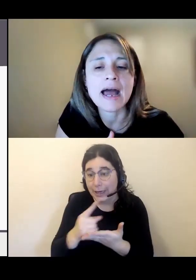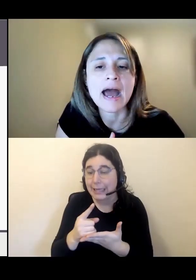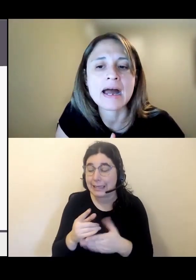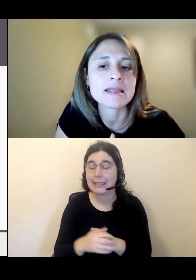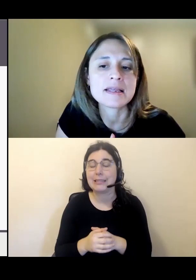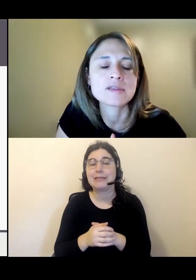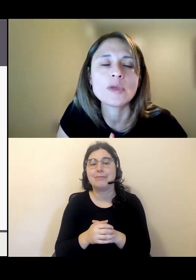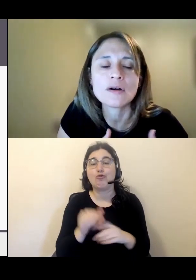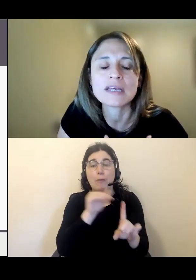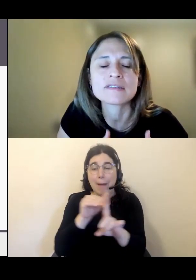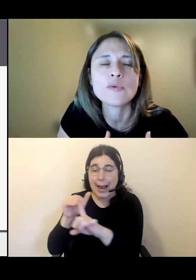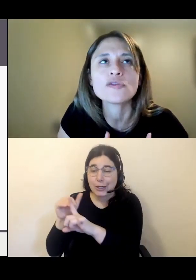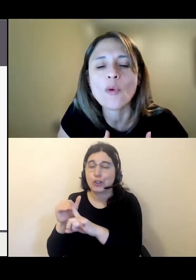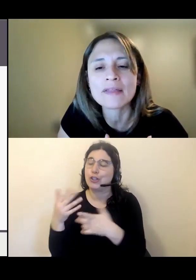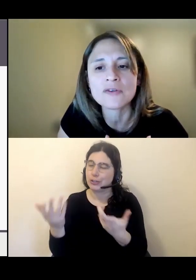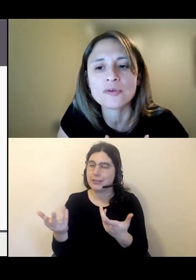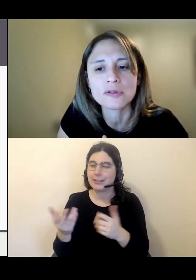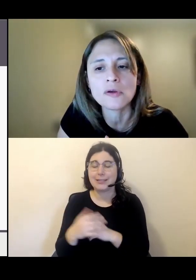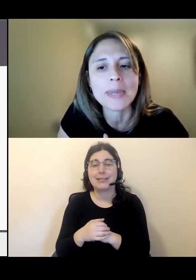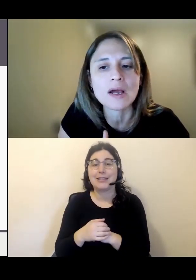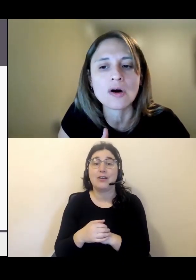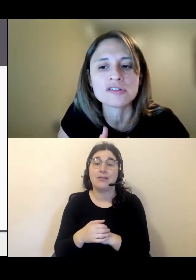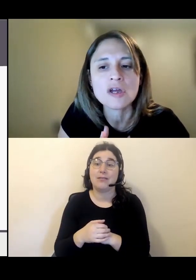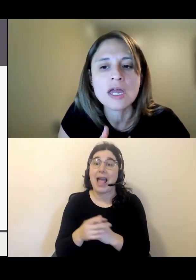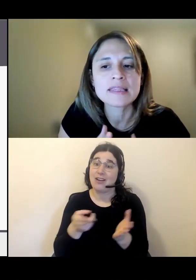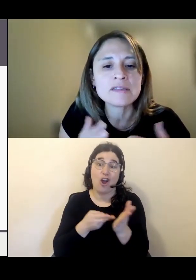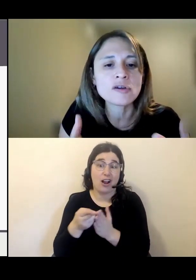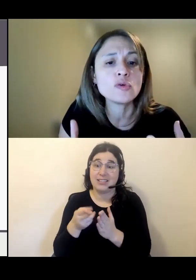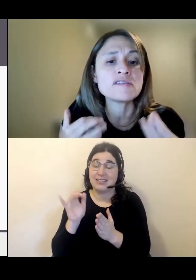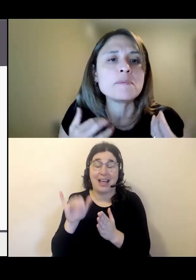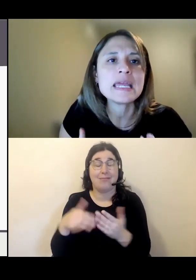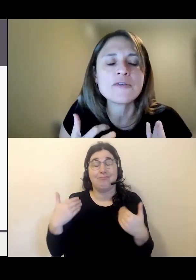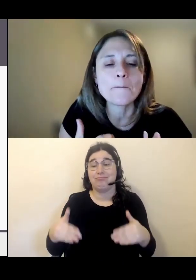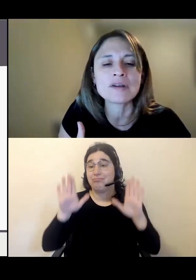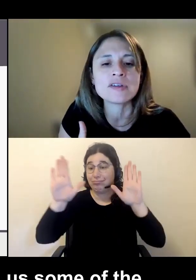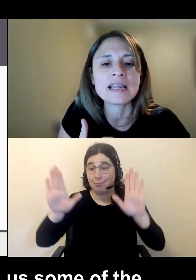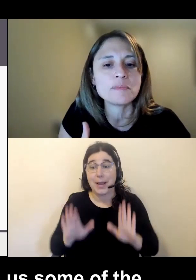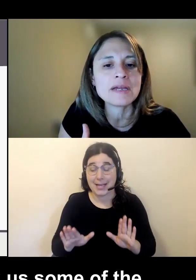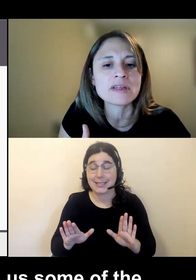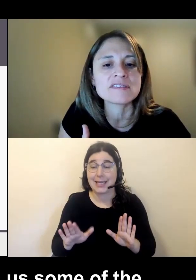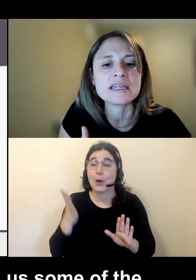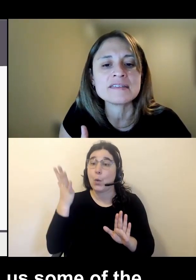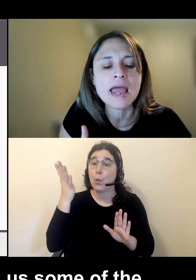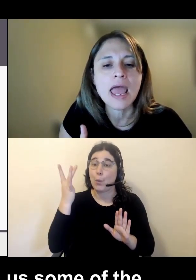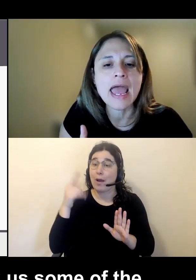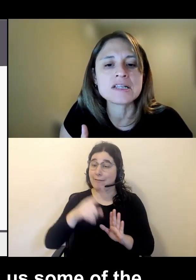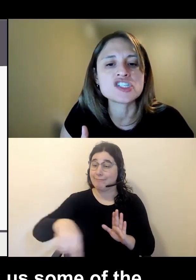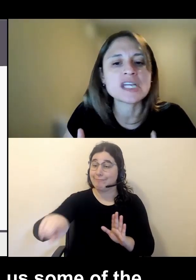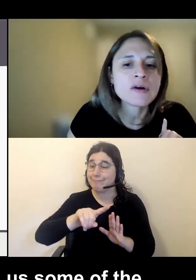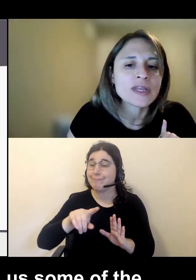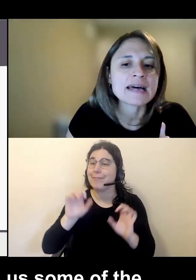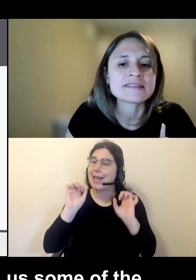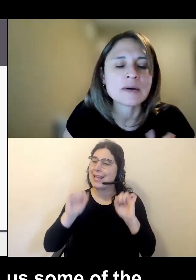task. And to be honest, it was wonderful too, because they could speak from personal experiences